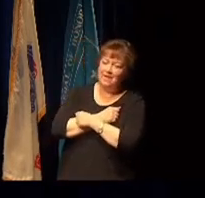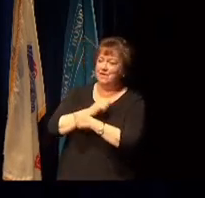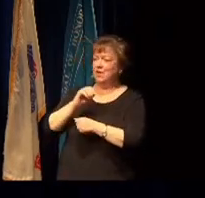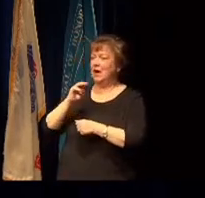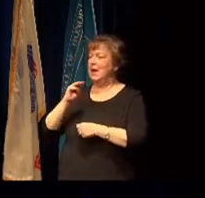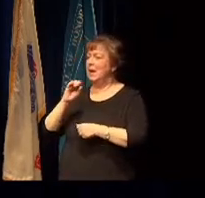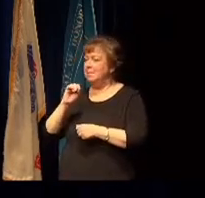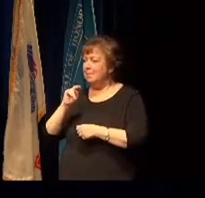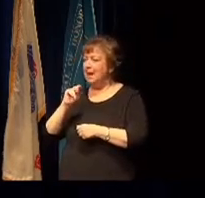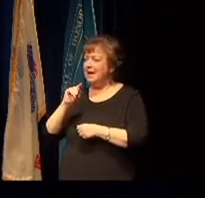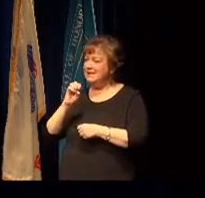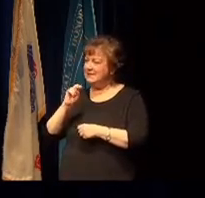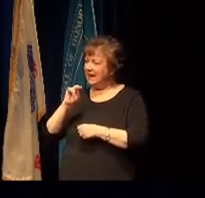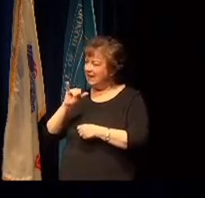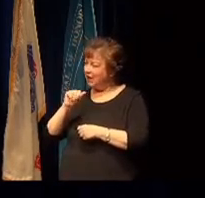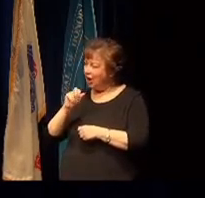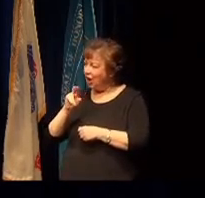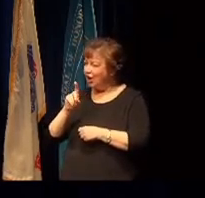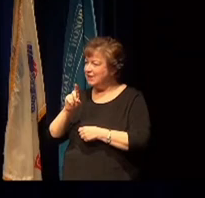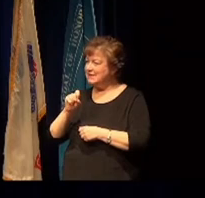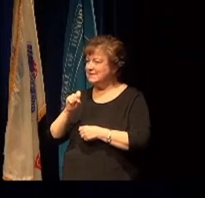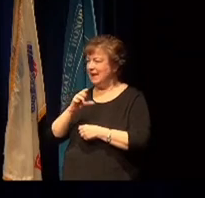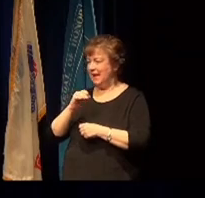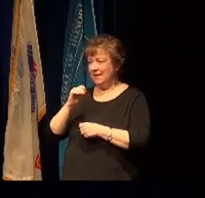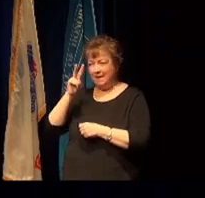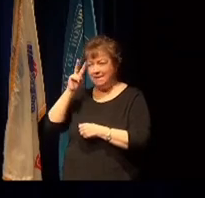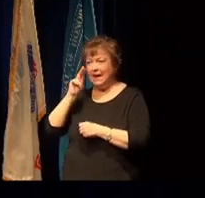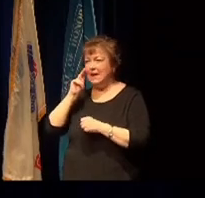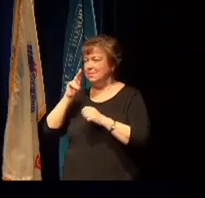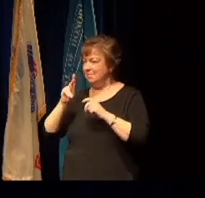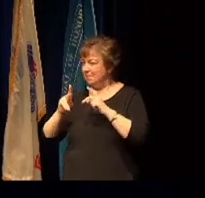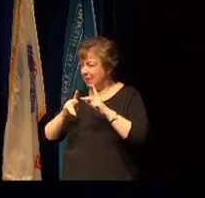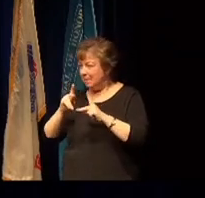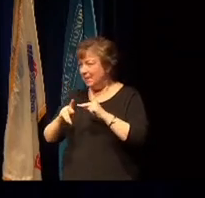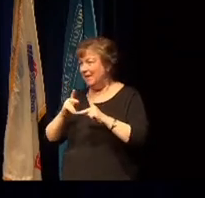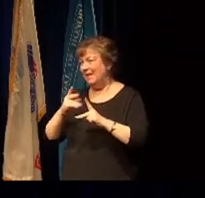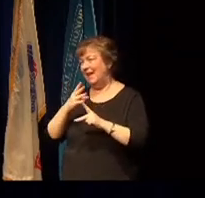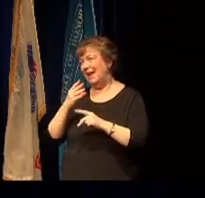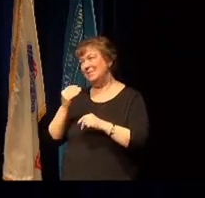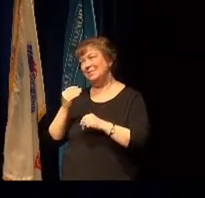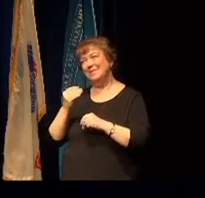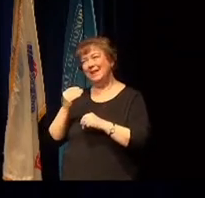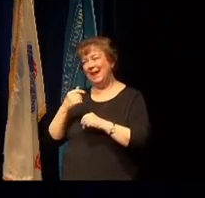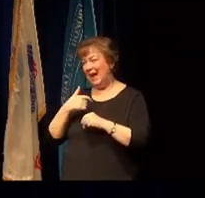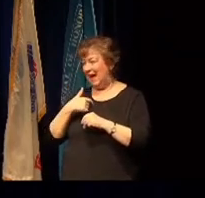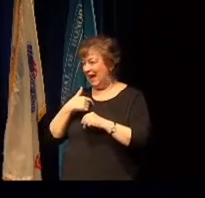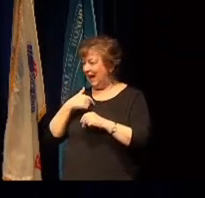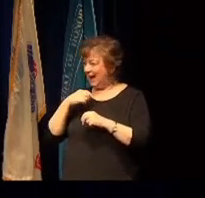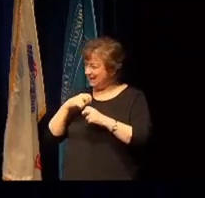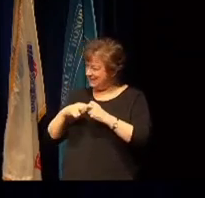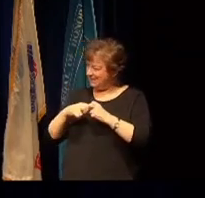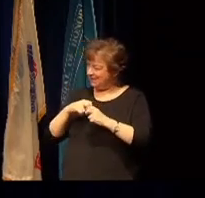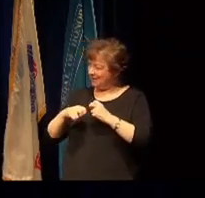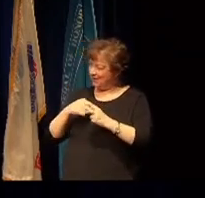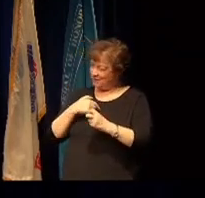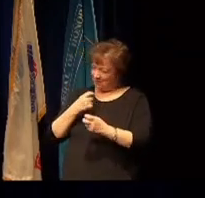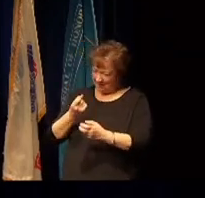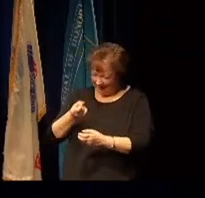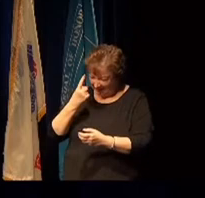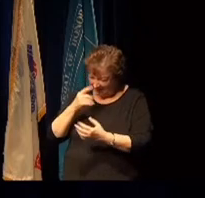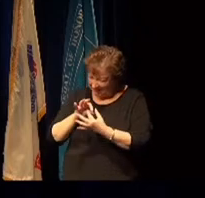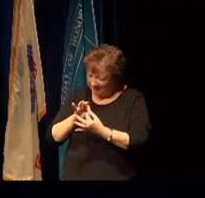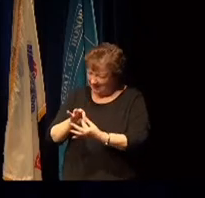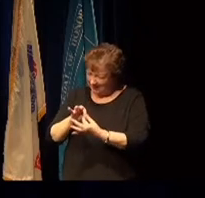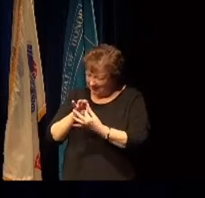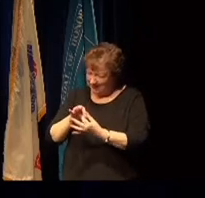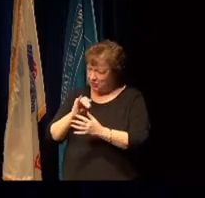for Vietnamese people and all that. And frankly, I had a very difficult time identifying with that, and